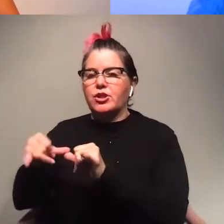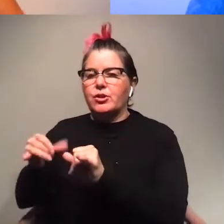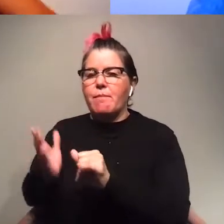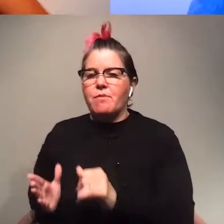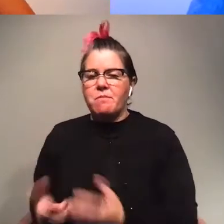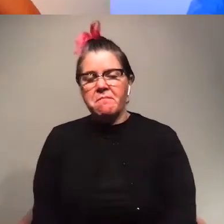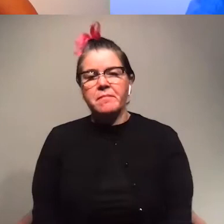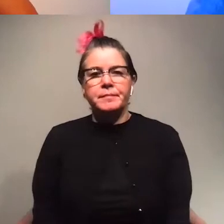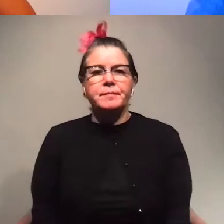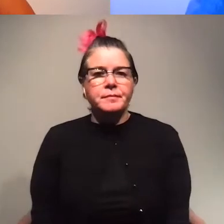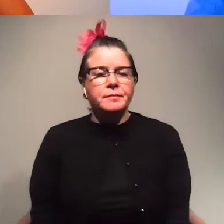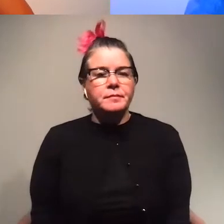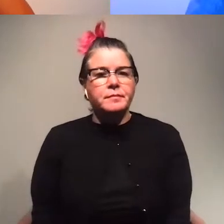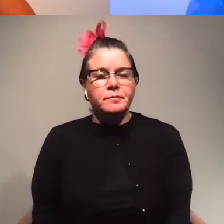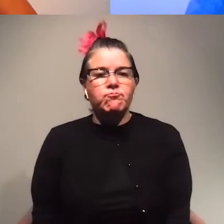Gotcha.